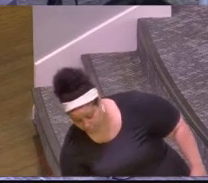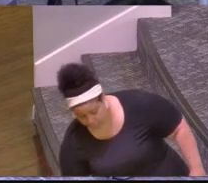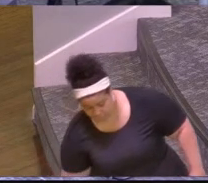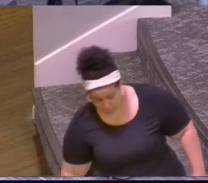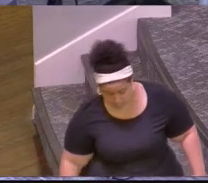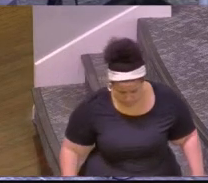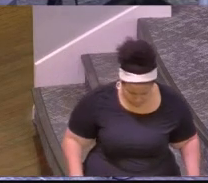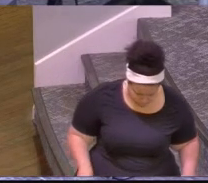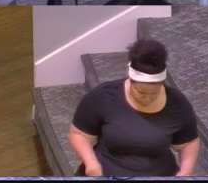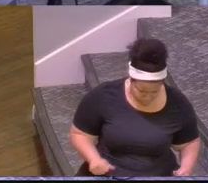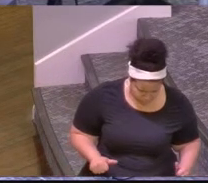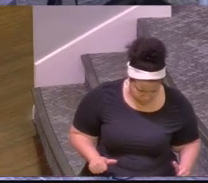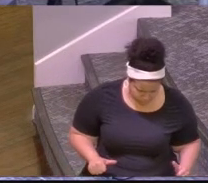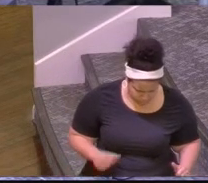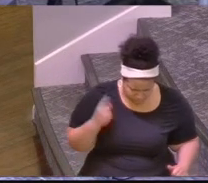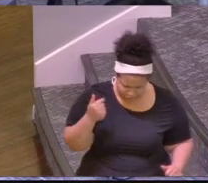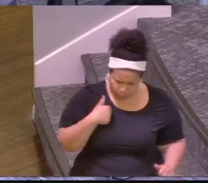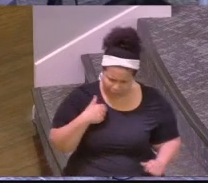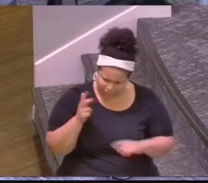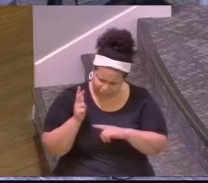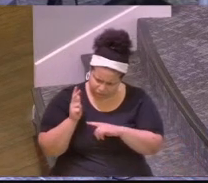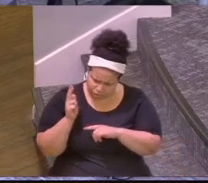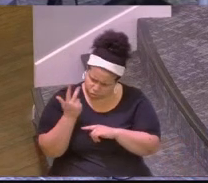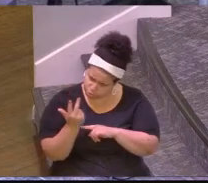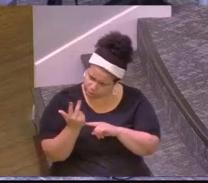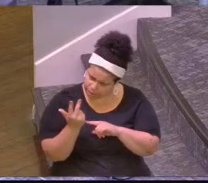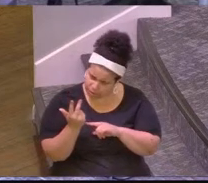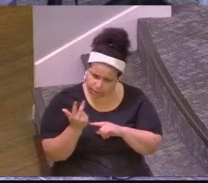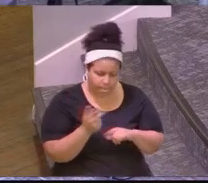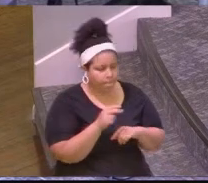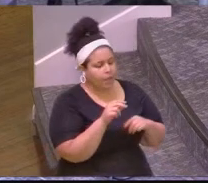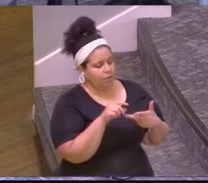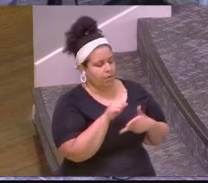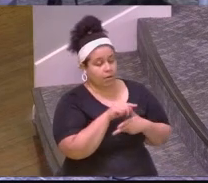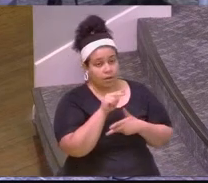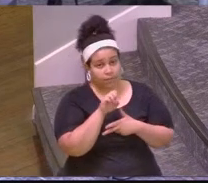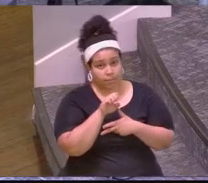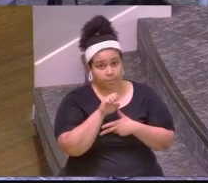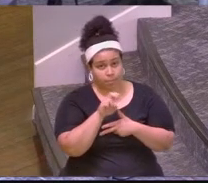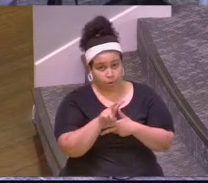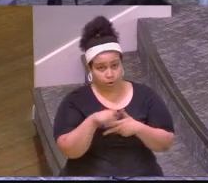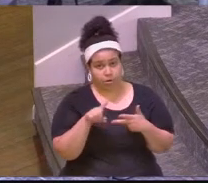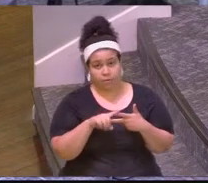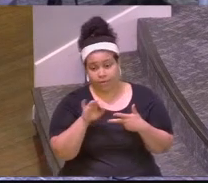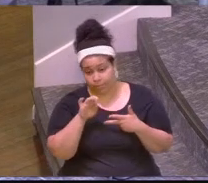How many have we had? Three, I think. Right? November, February, and last week.